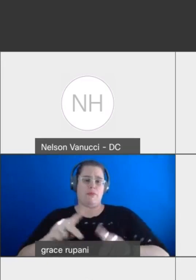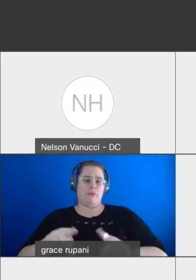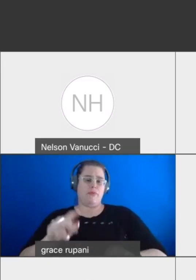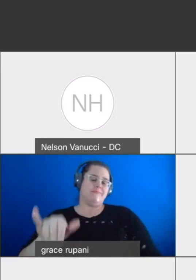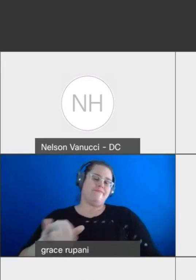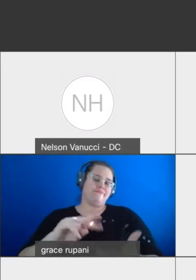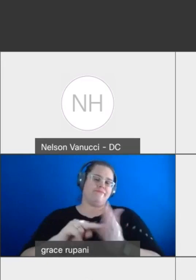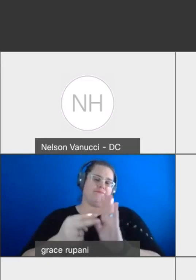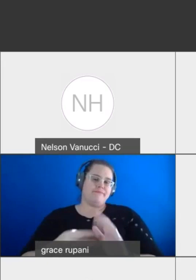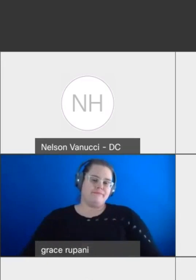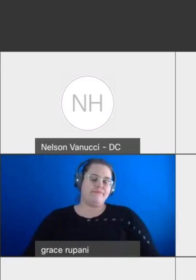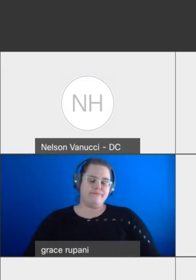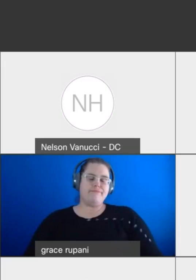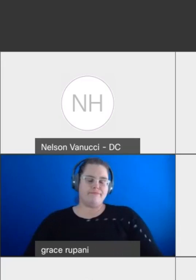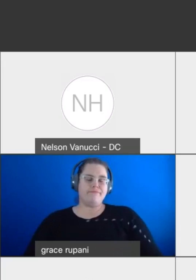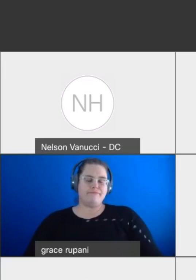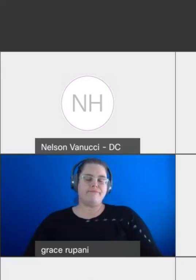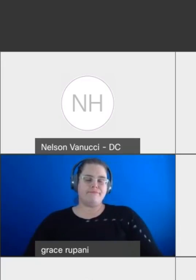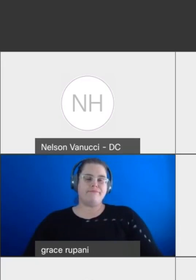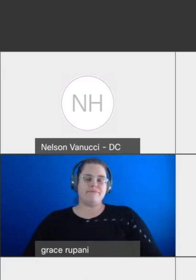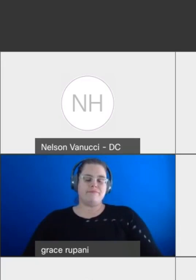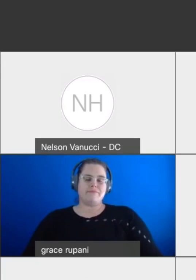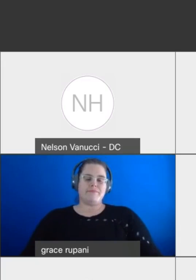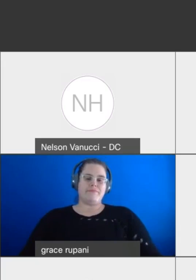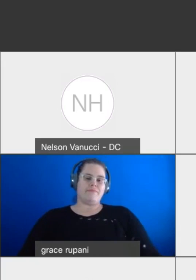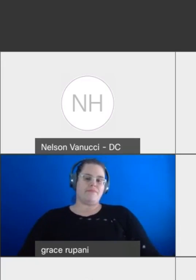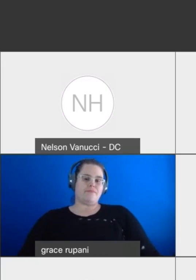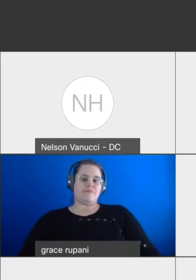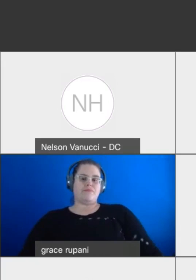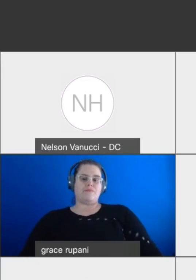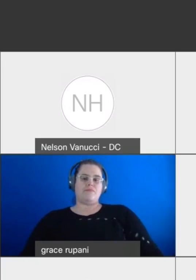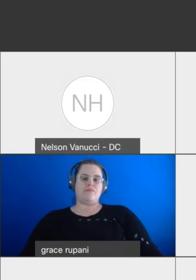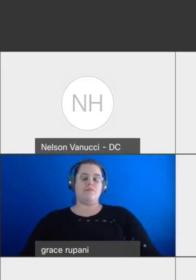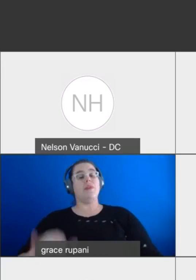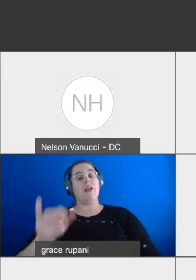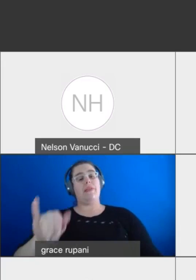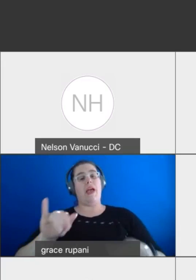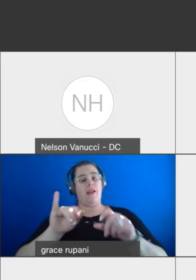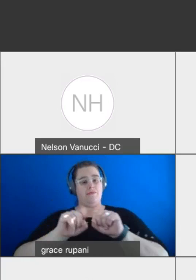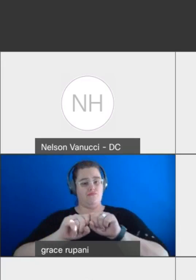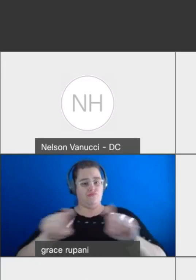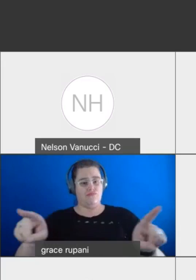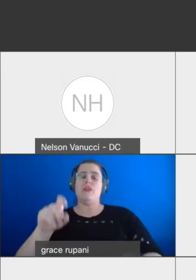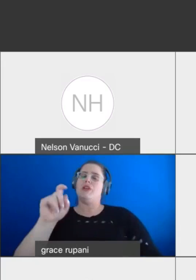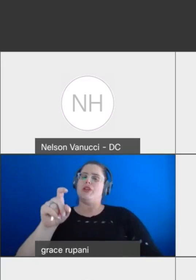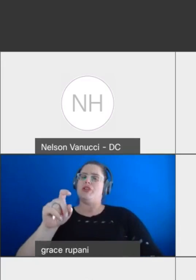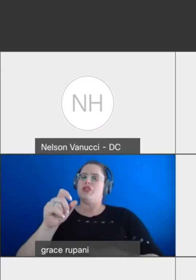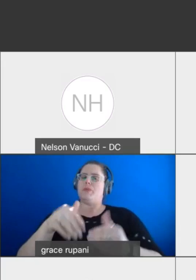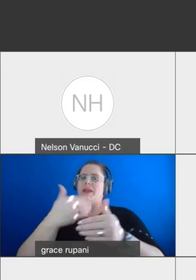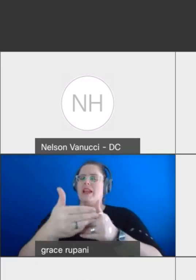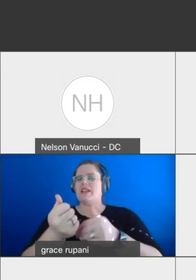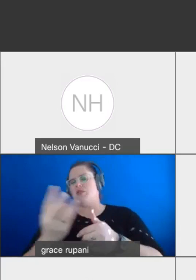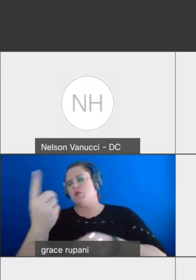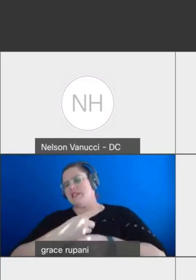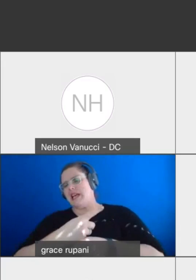And that should be coming out, as I said, that transmittal should be coming out in the next couple days, and then we'll be able to